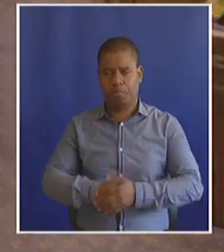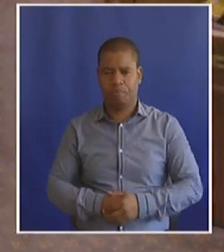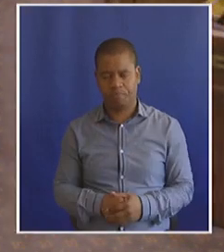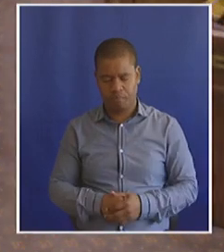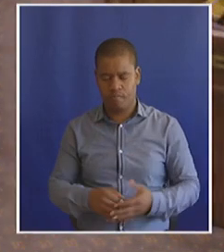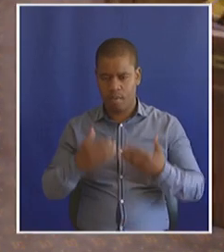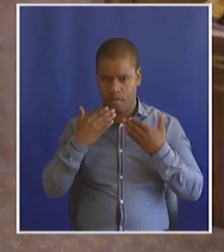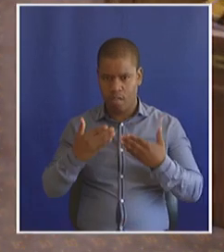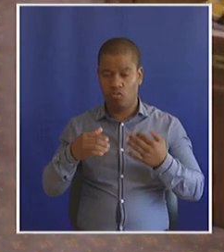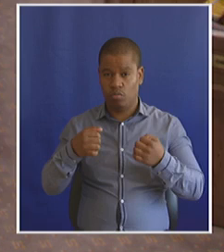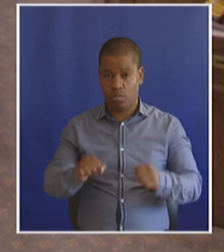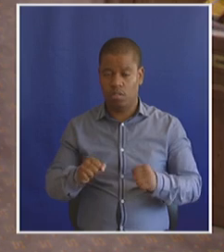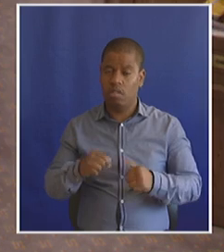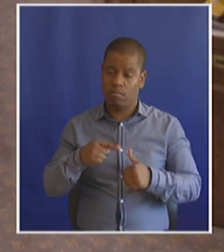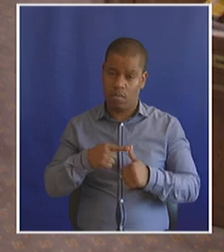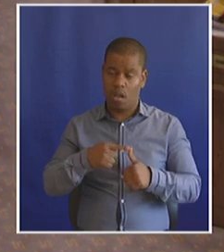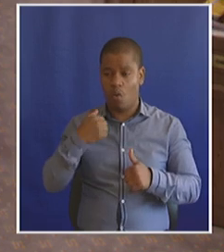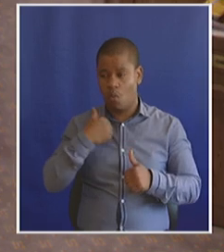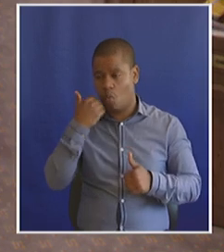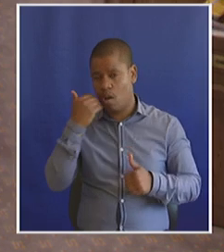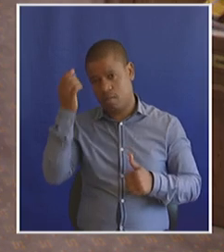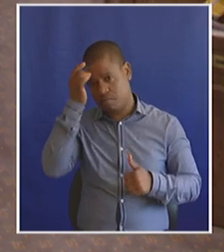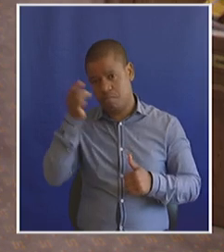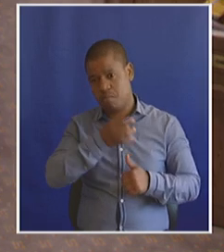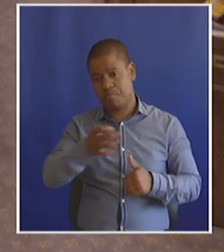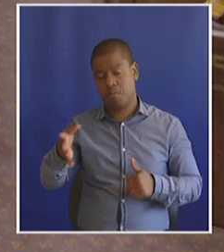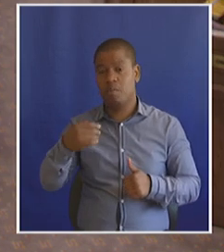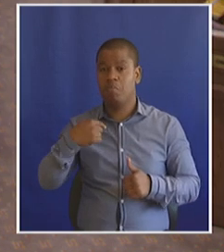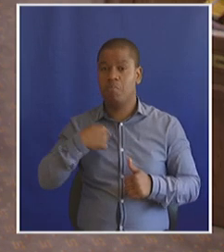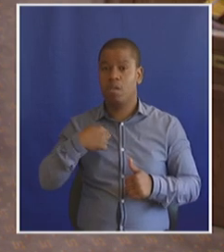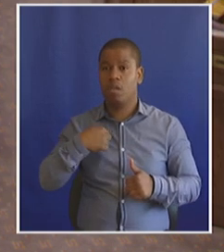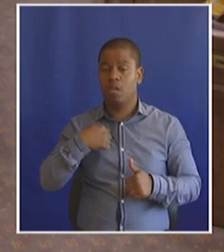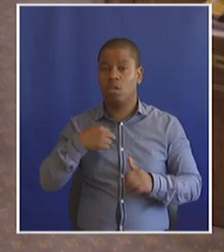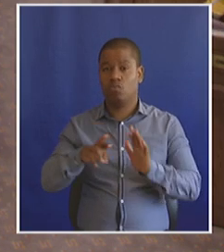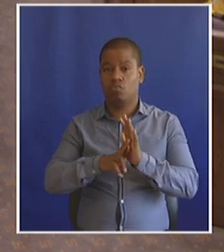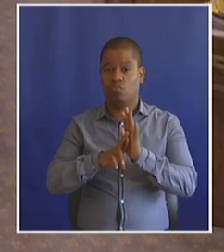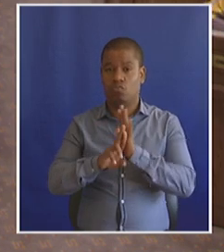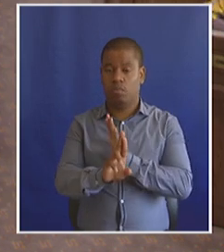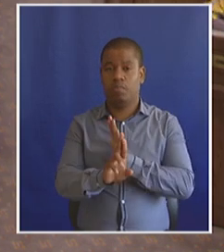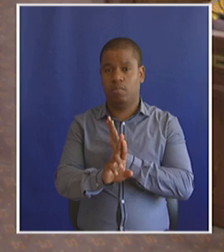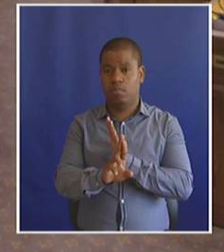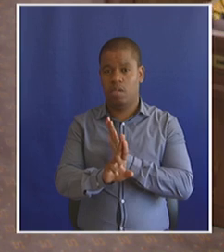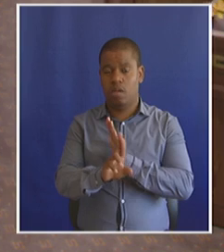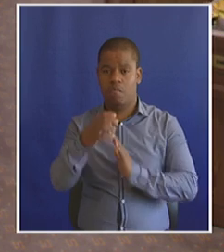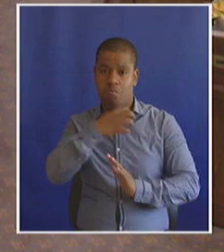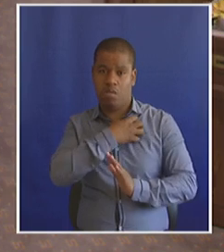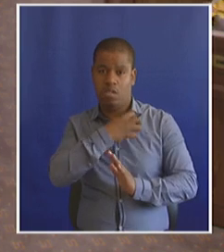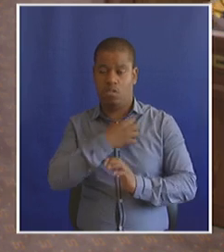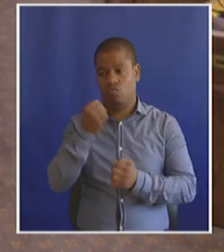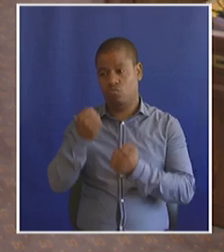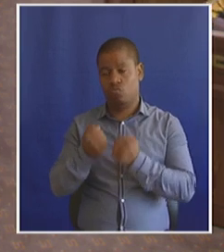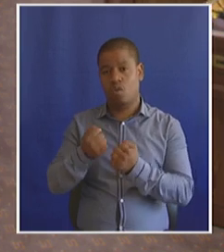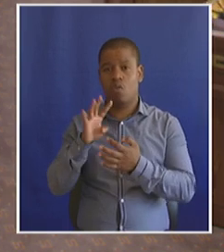Chairperson, thanks. Just maybe to indicate that I'm standing in for the Minister of Justice and